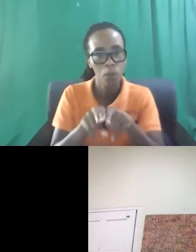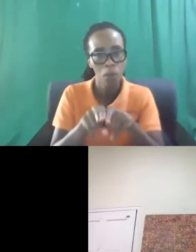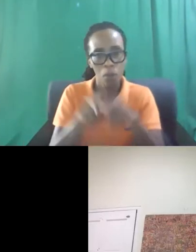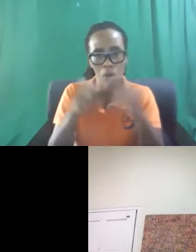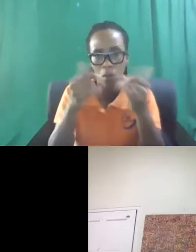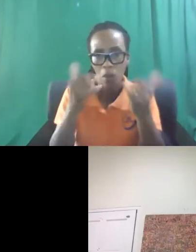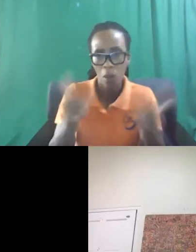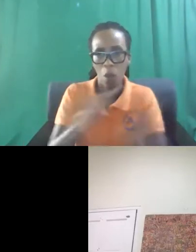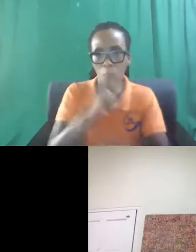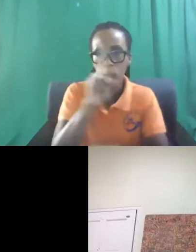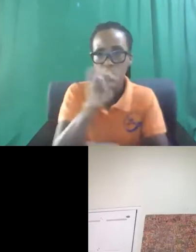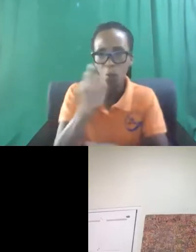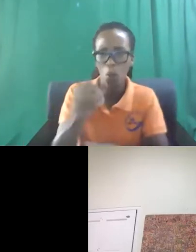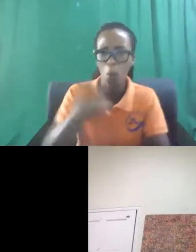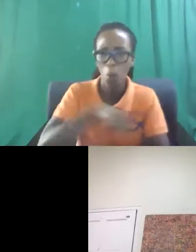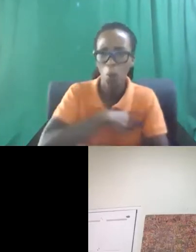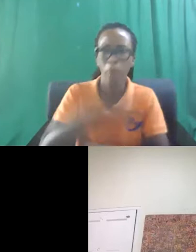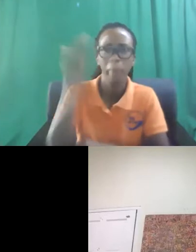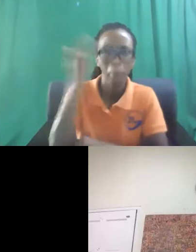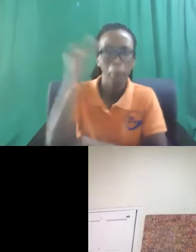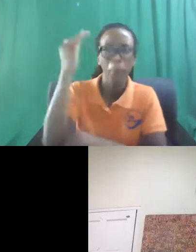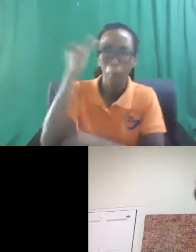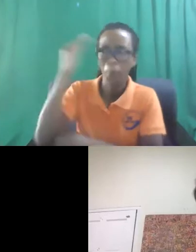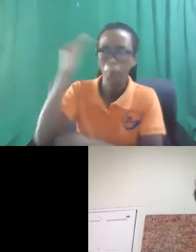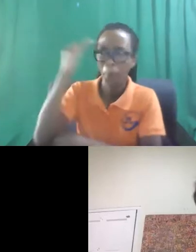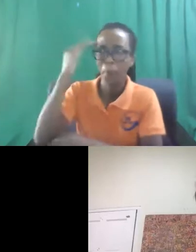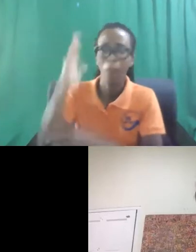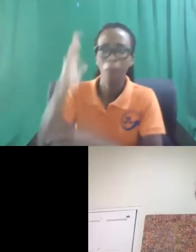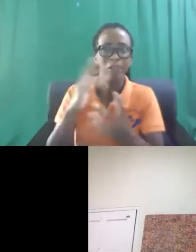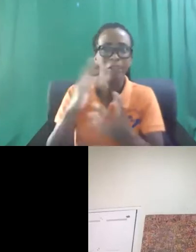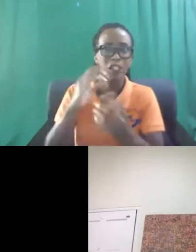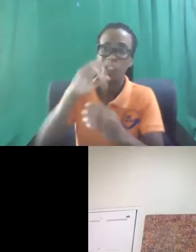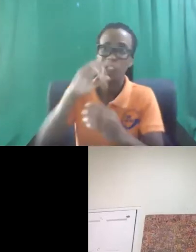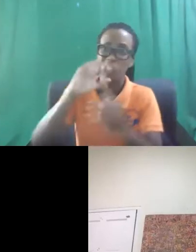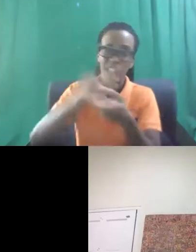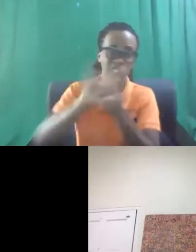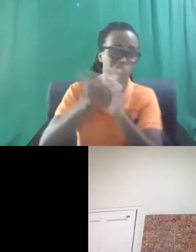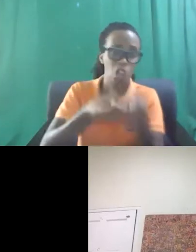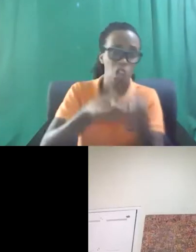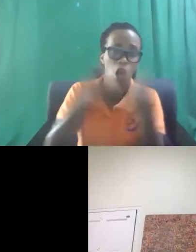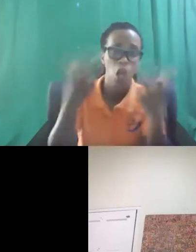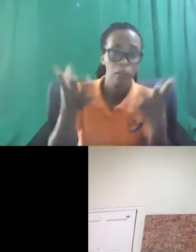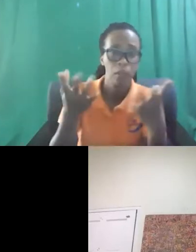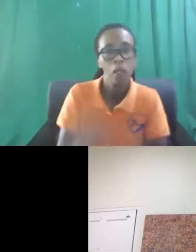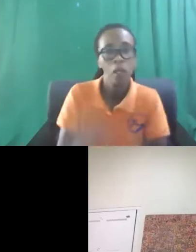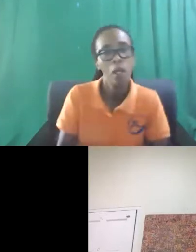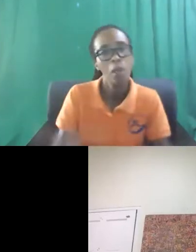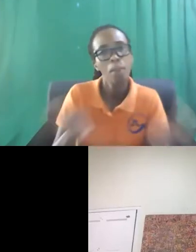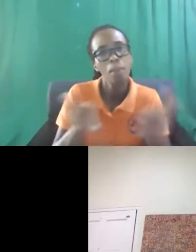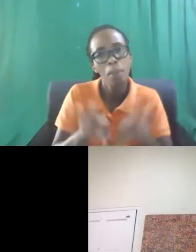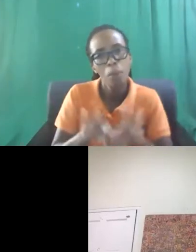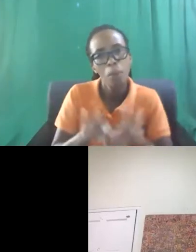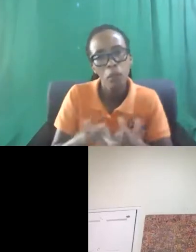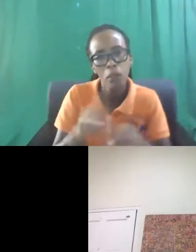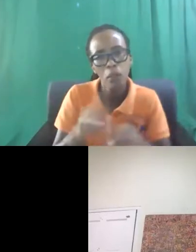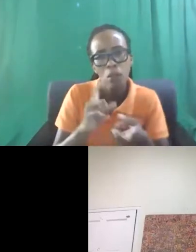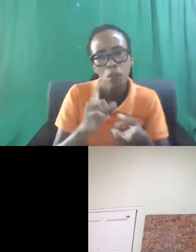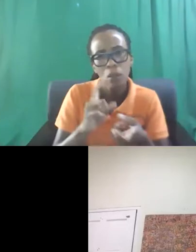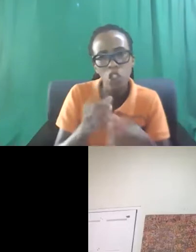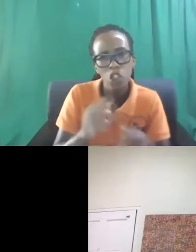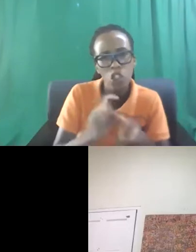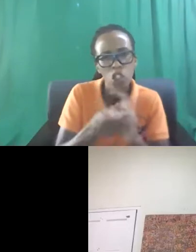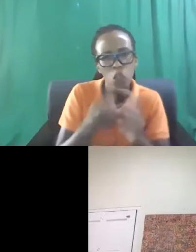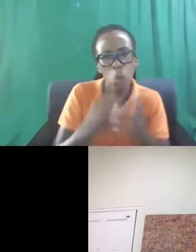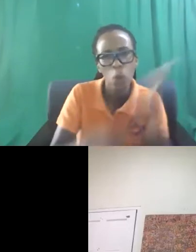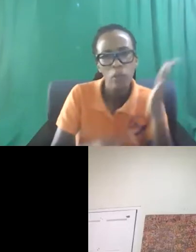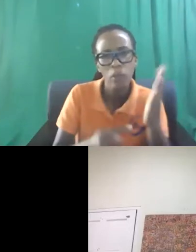we're very aware of how much things have changed in the last year. And one of the things that has changed is I think people are